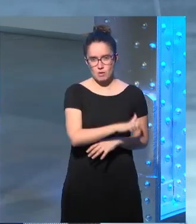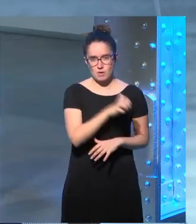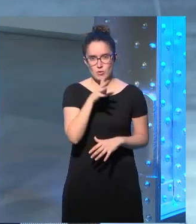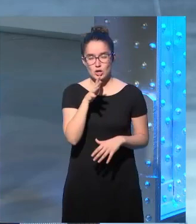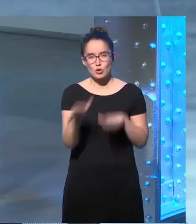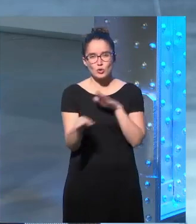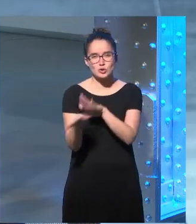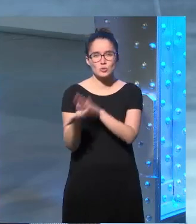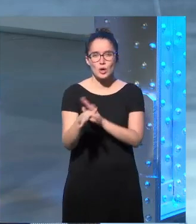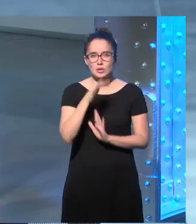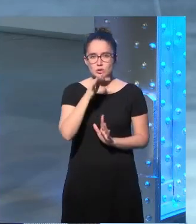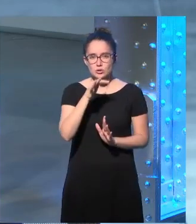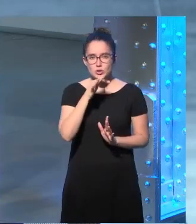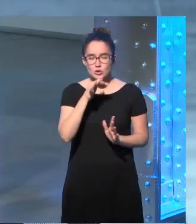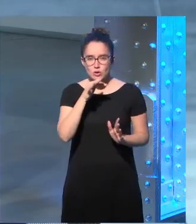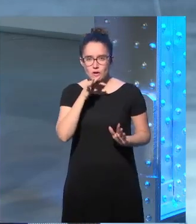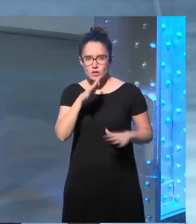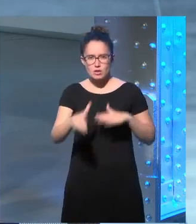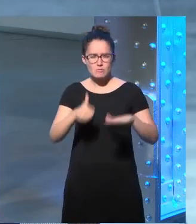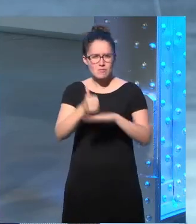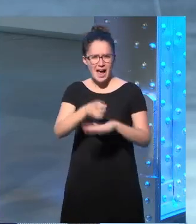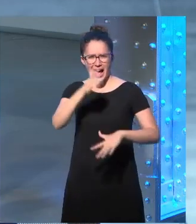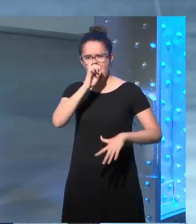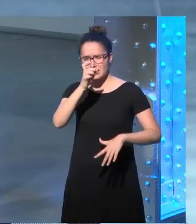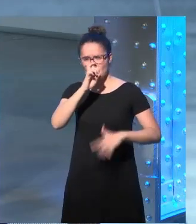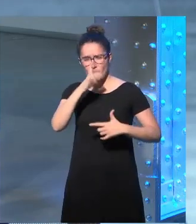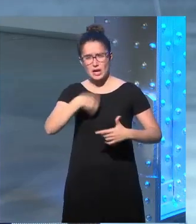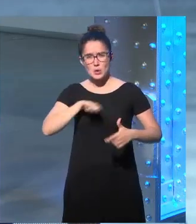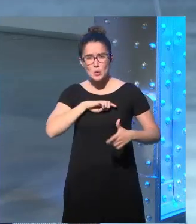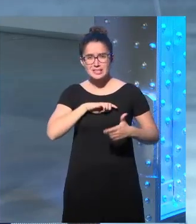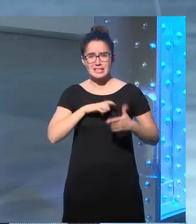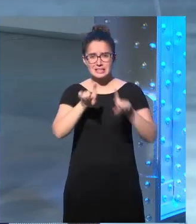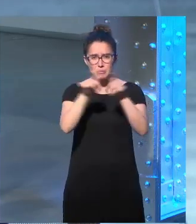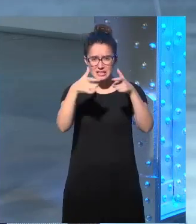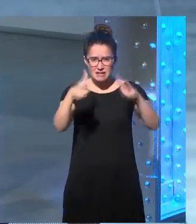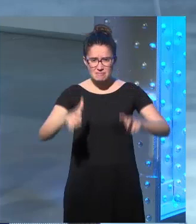what concerns me about Europe, because we are keeping those